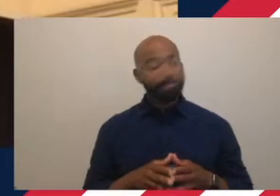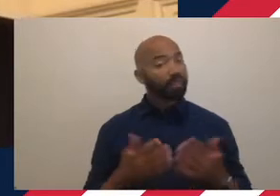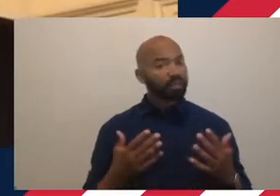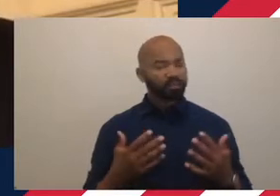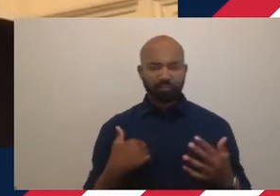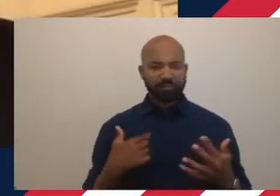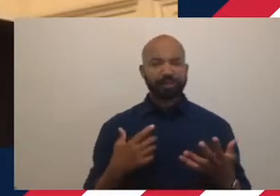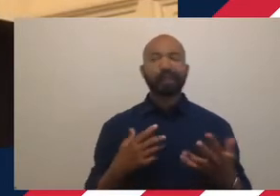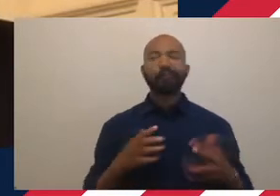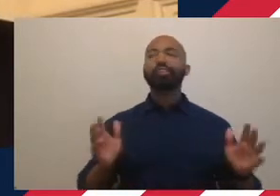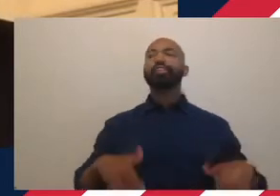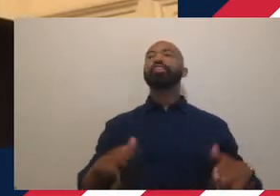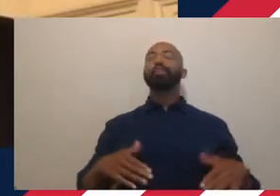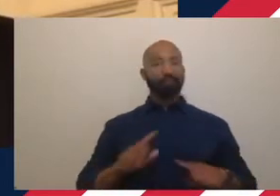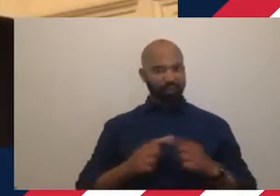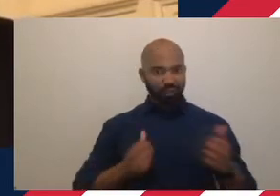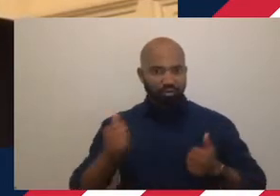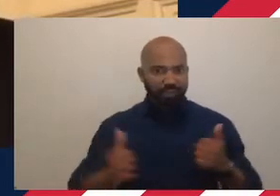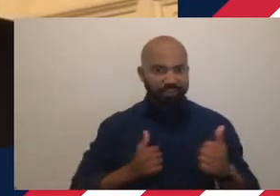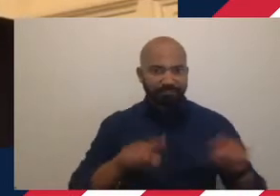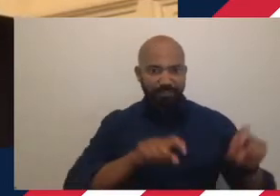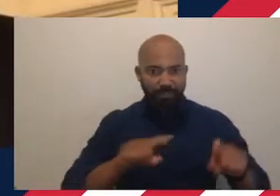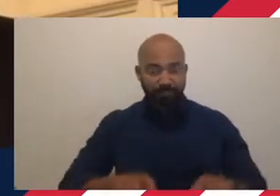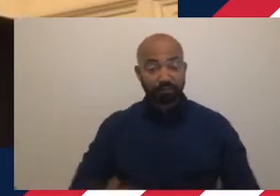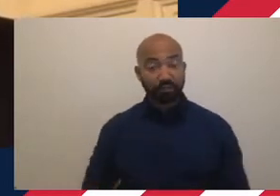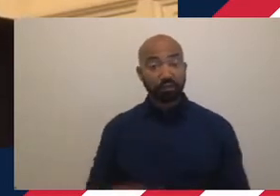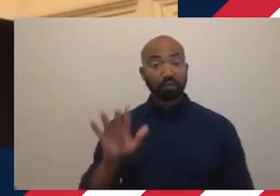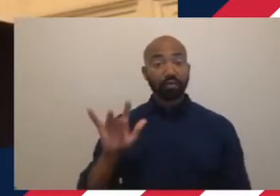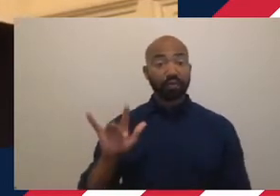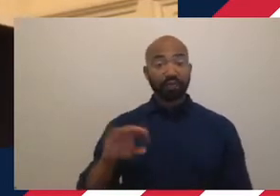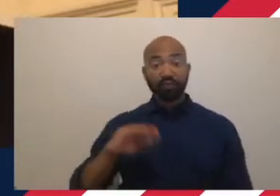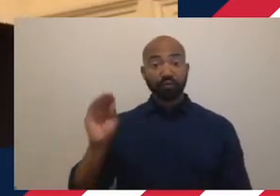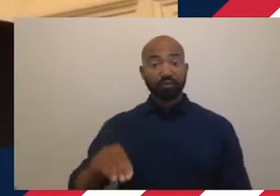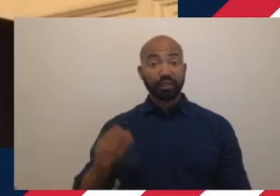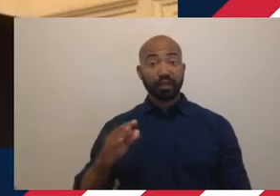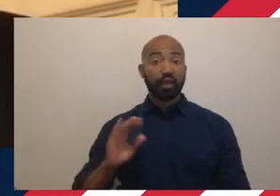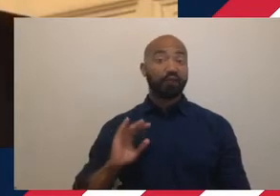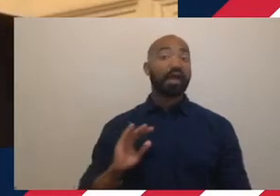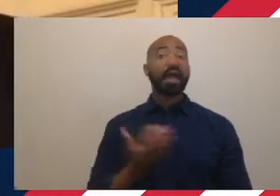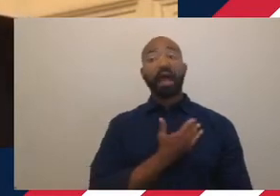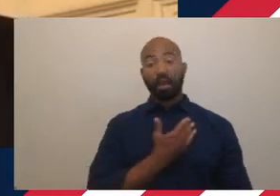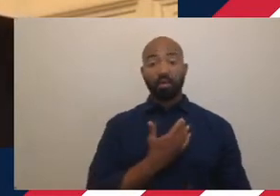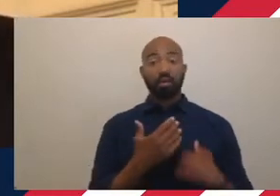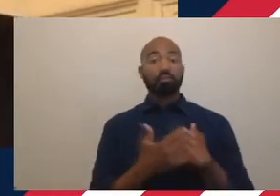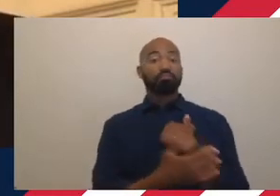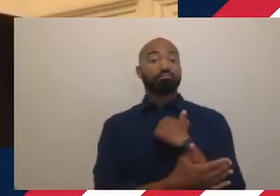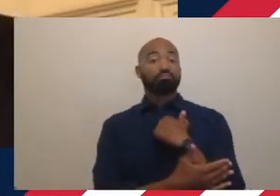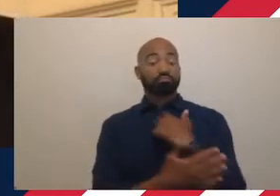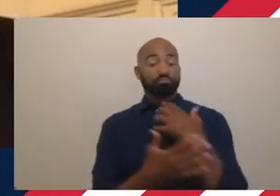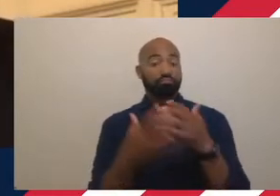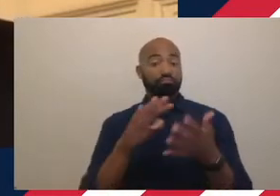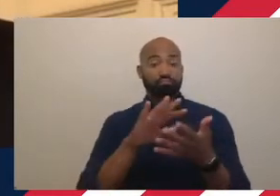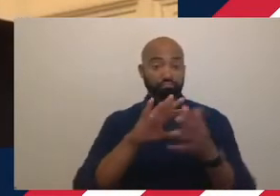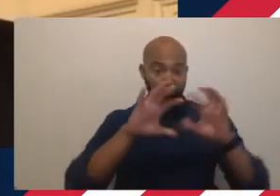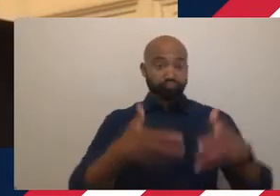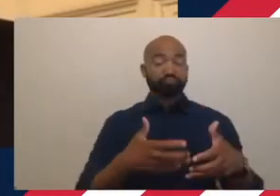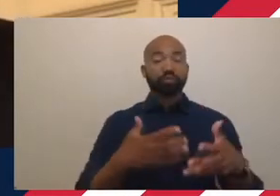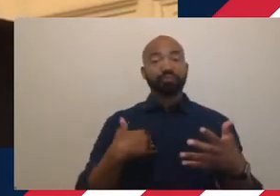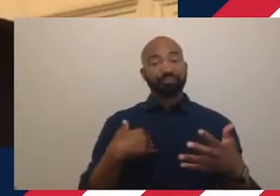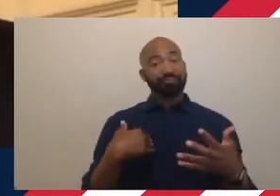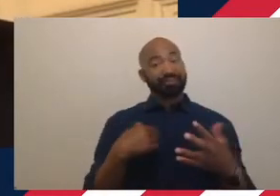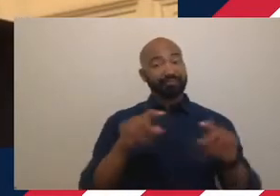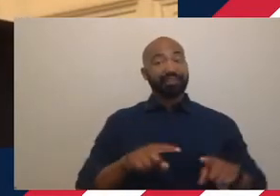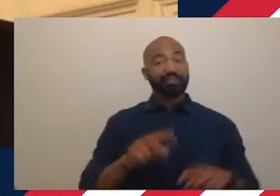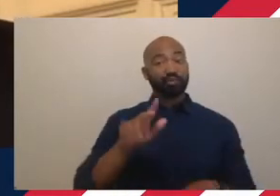aggressively. 25% of our people have been tested. 1 out of 4 have been tested. And the positive